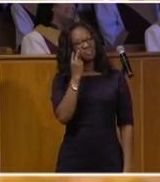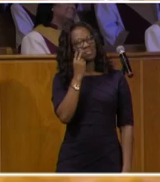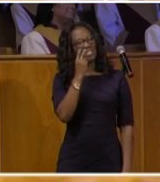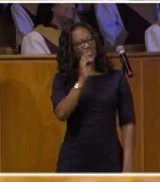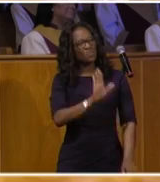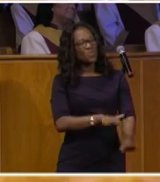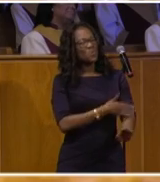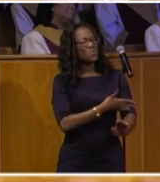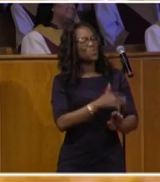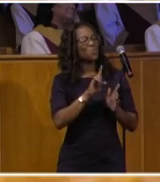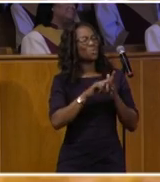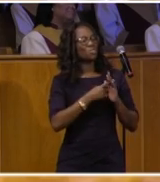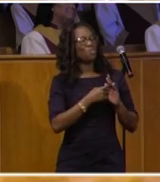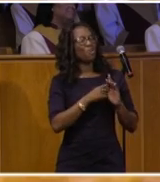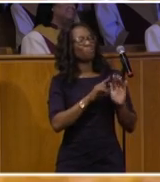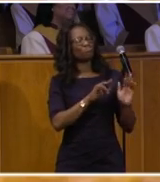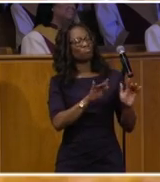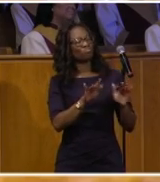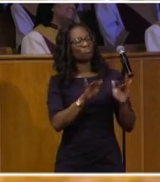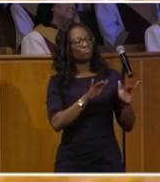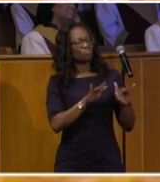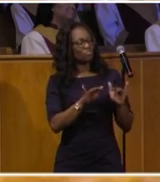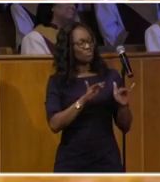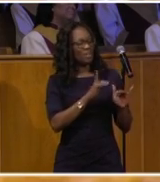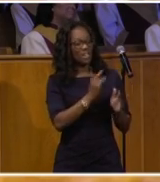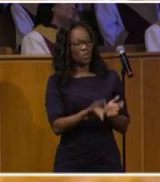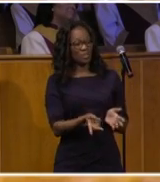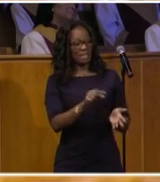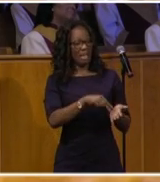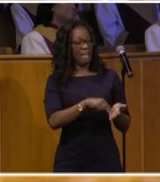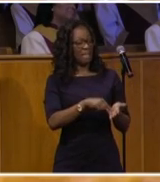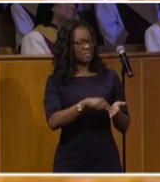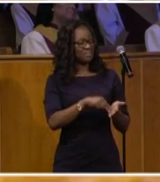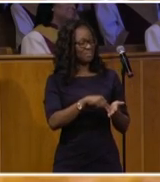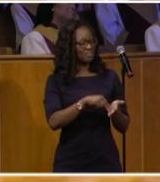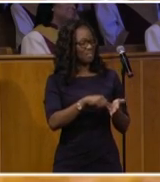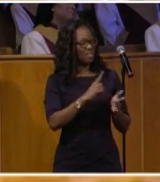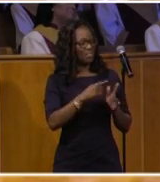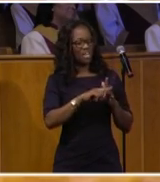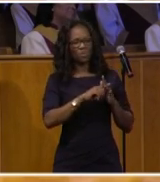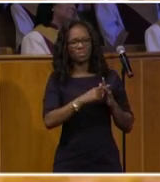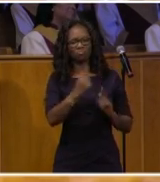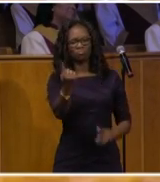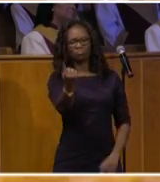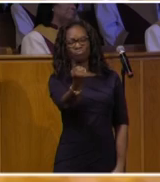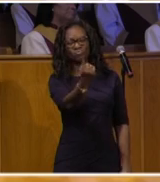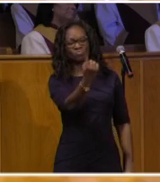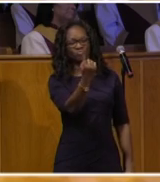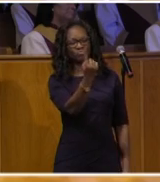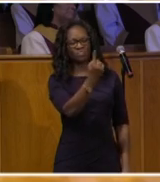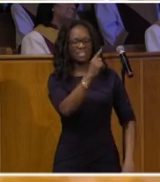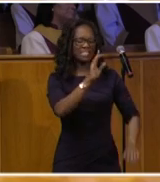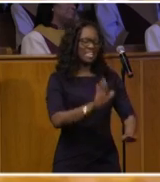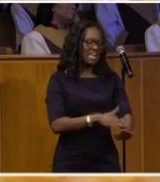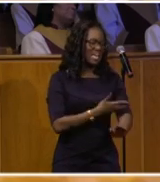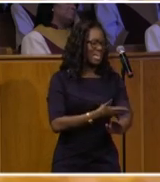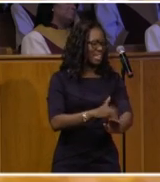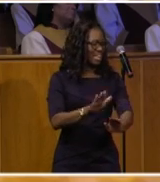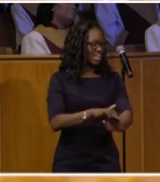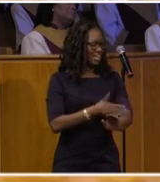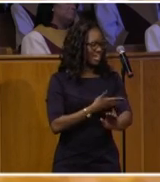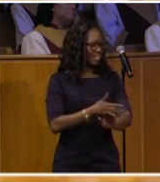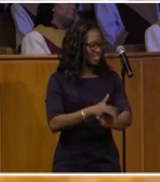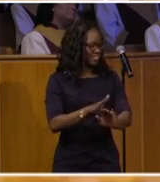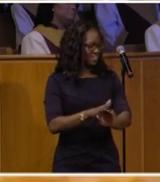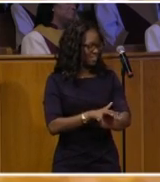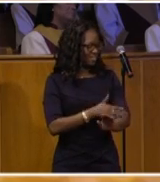Music would start up, and wherever he was, he'd stand and start to the front singing.